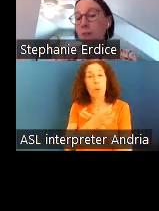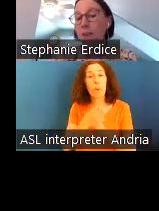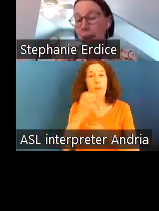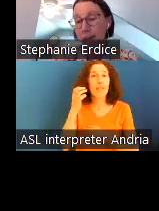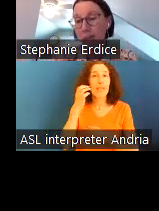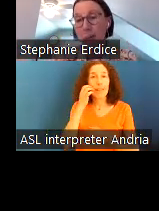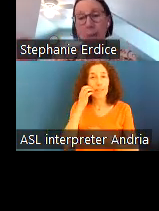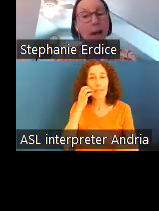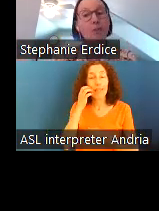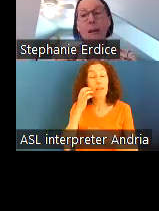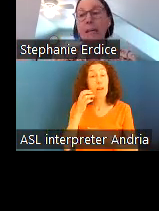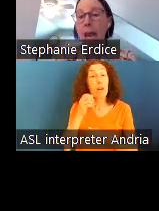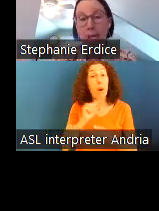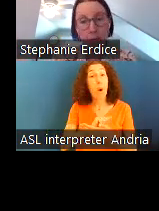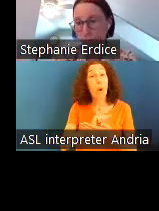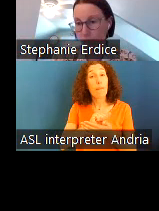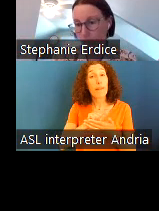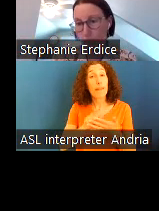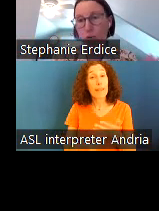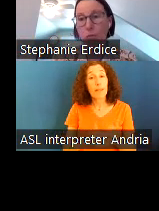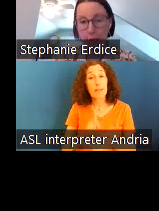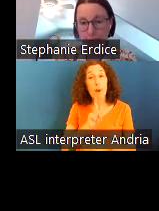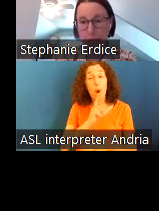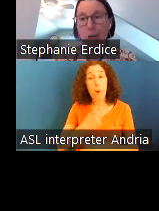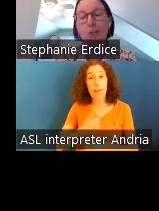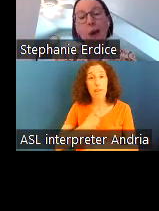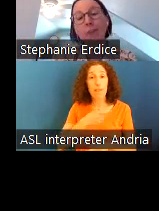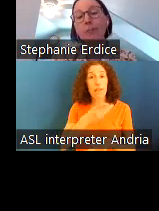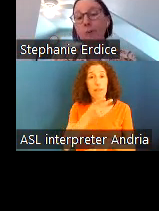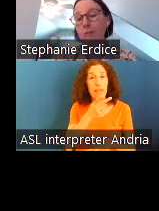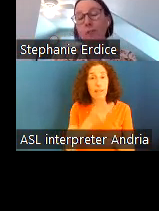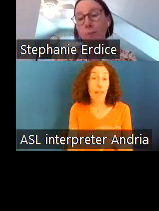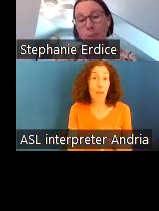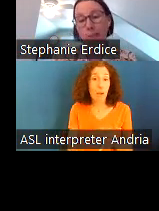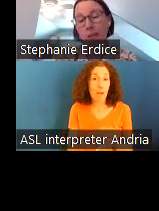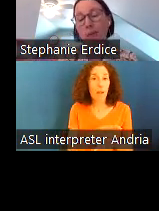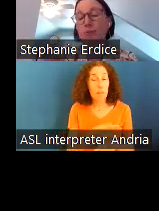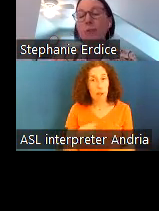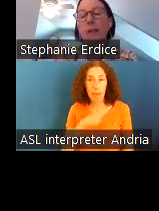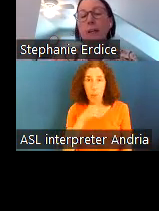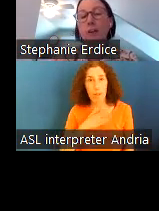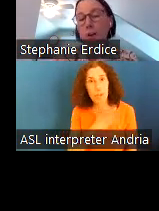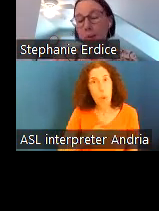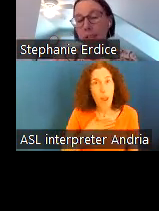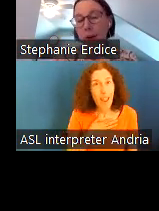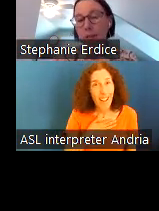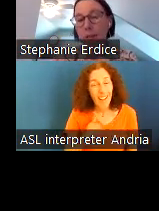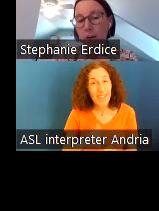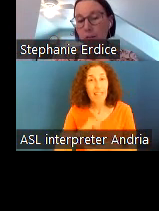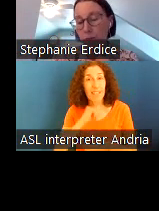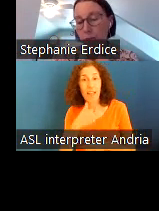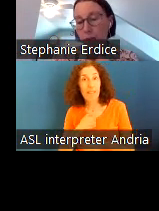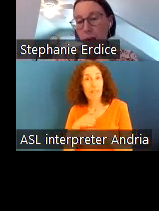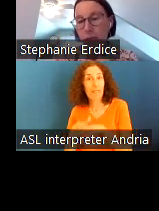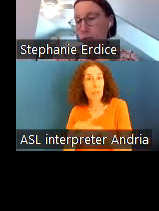are self-care, but I don't find any of those things soothing. So after most of those appointments, I usually like go get myself